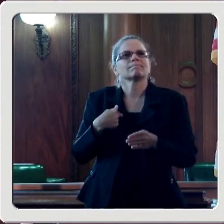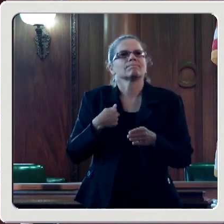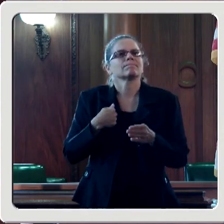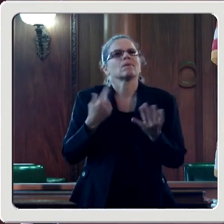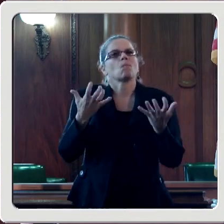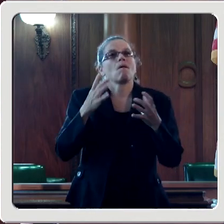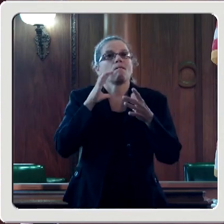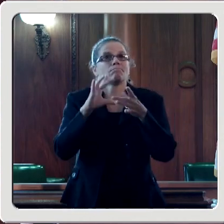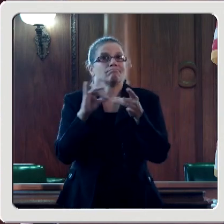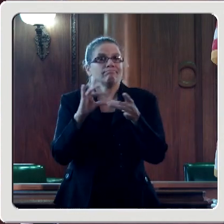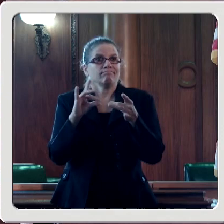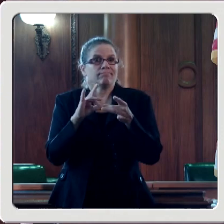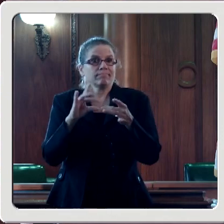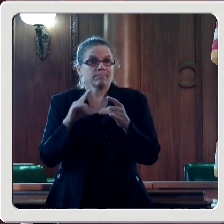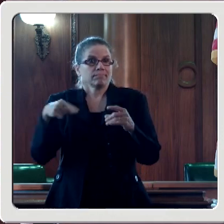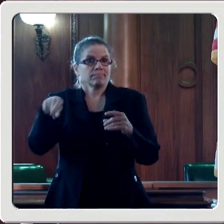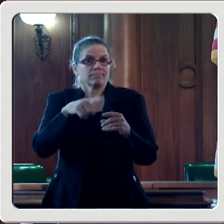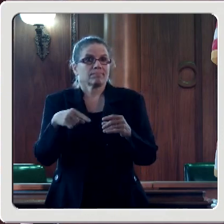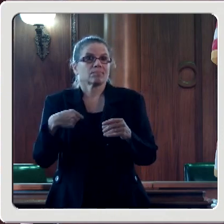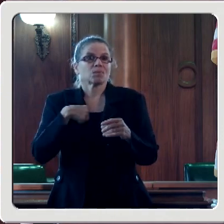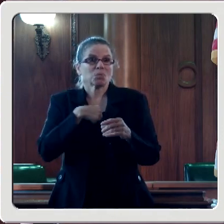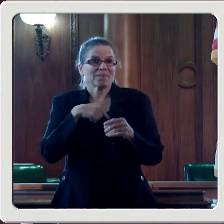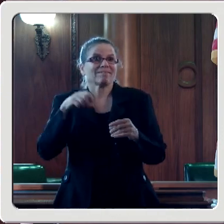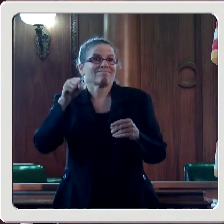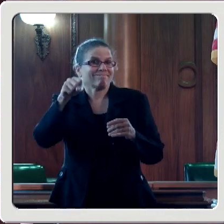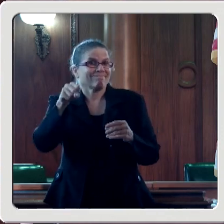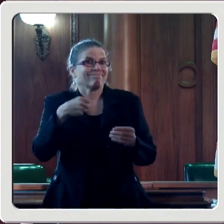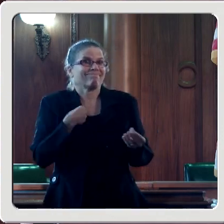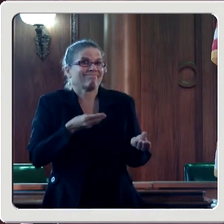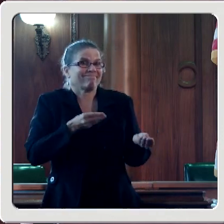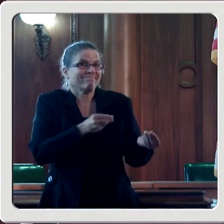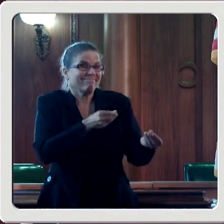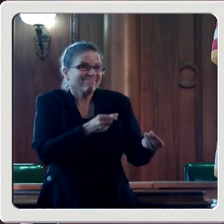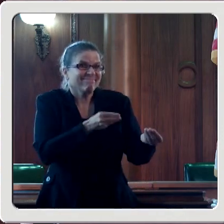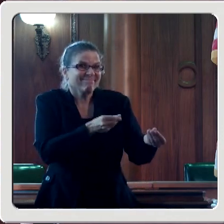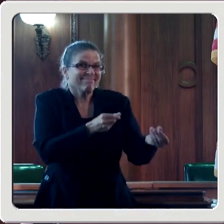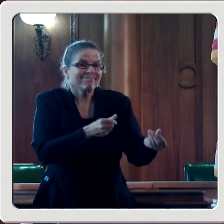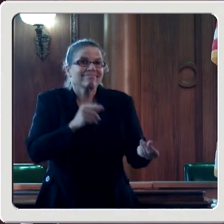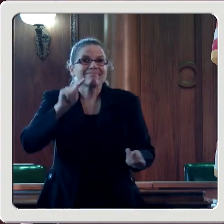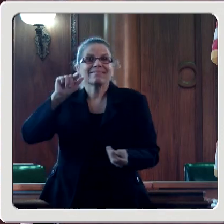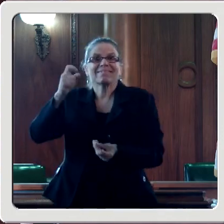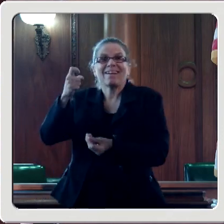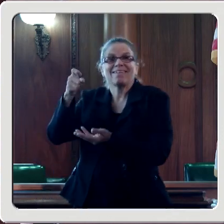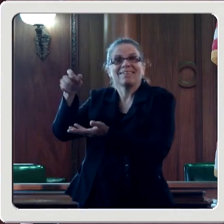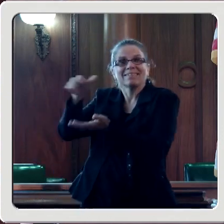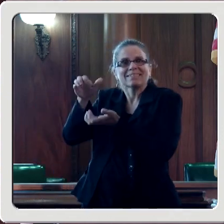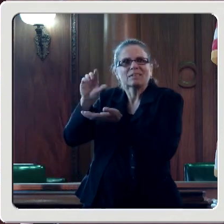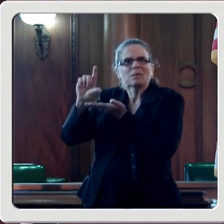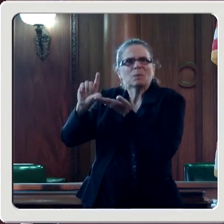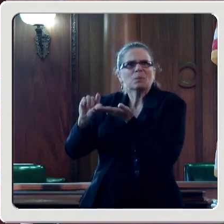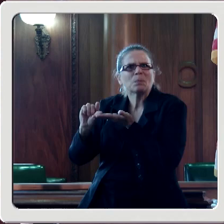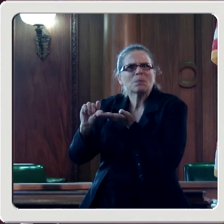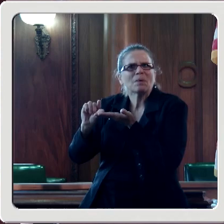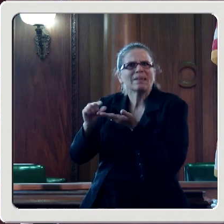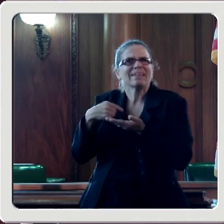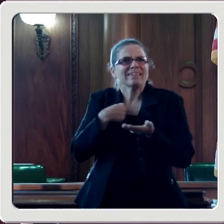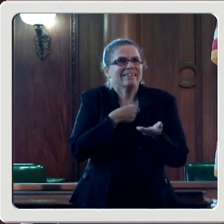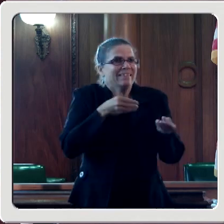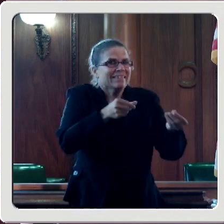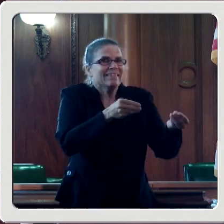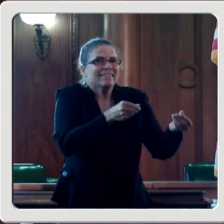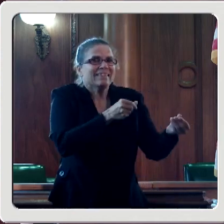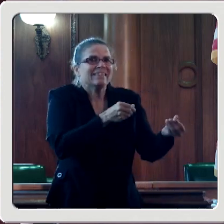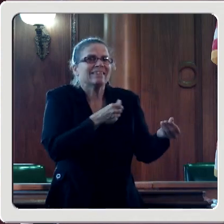here, and in order to obtain public confidence, consumer